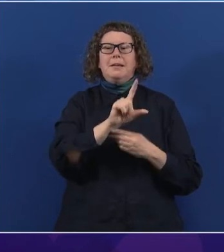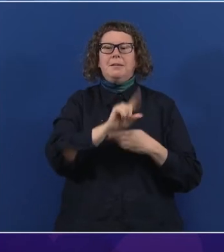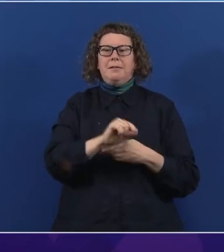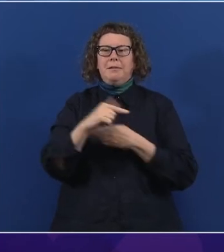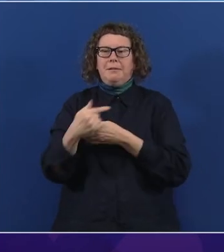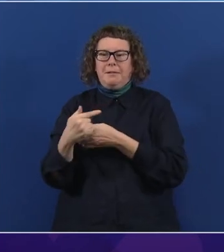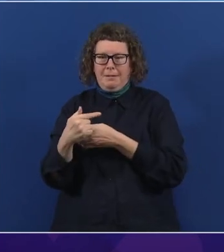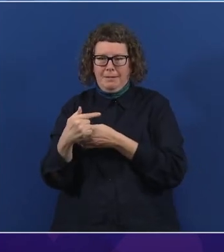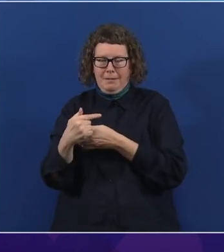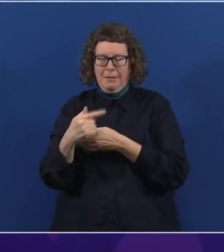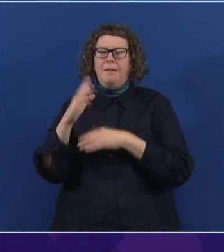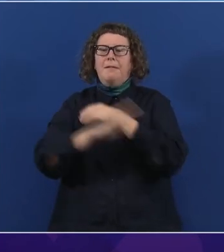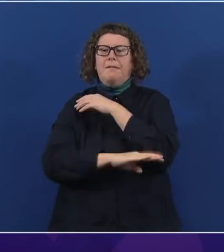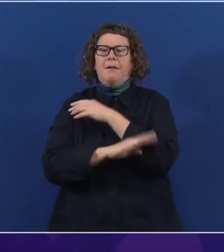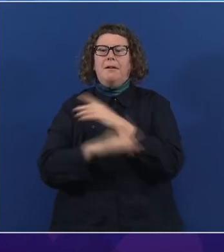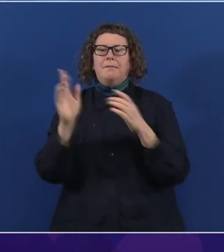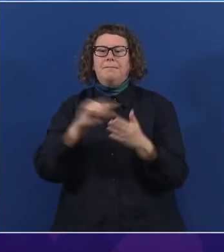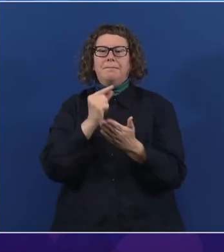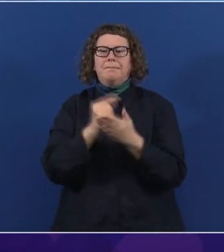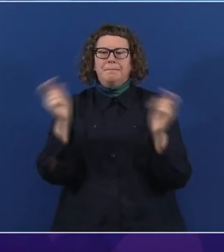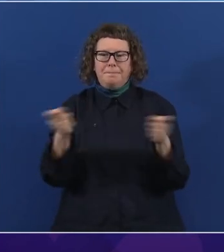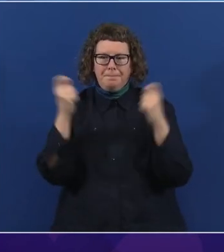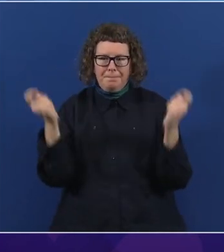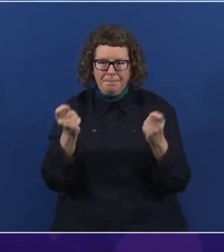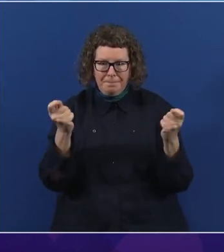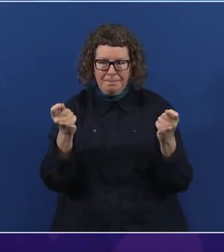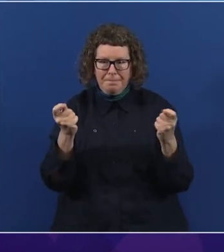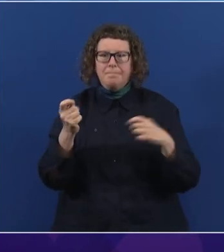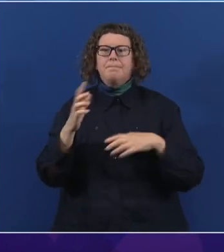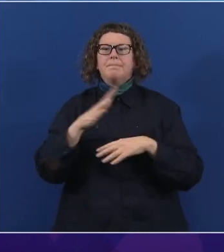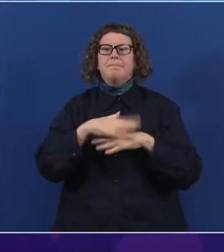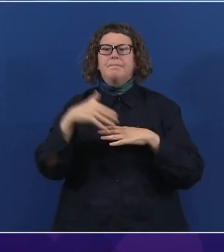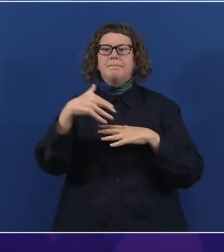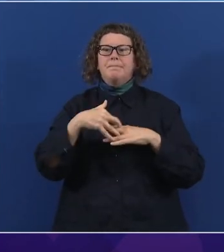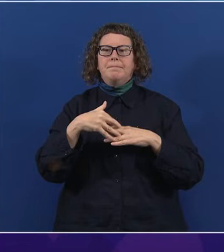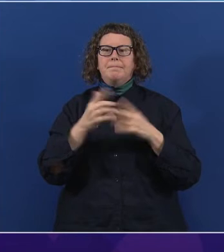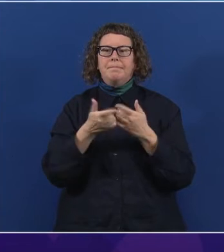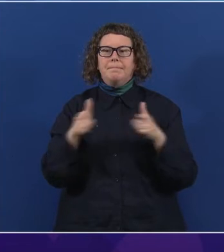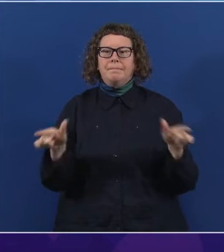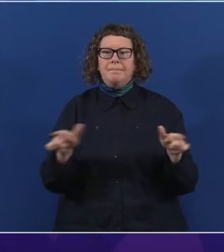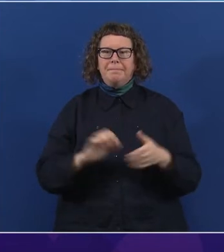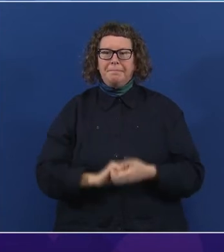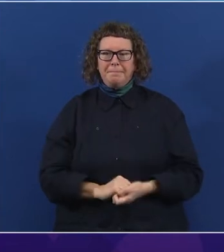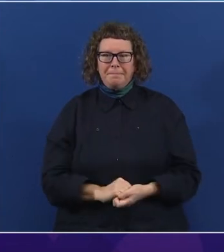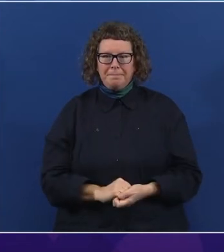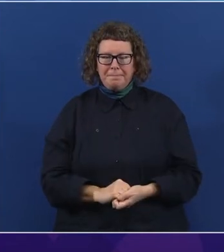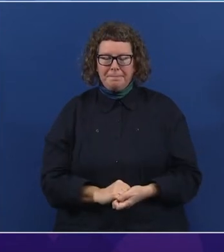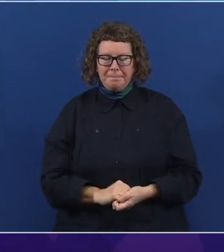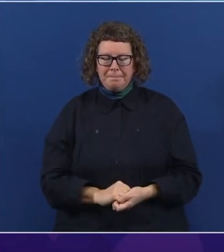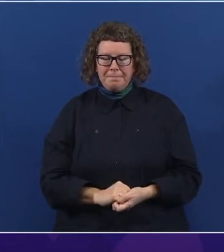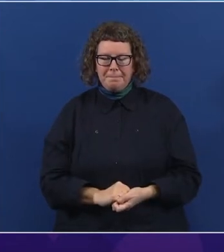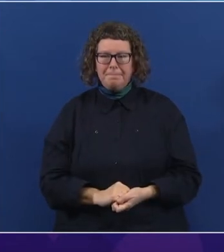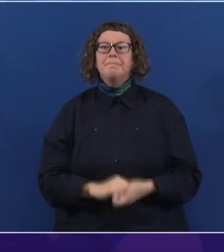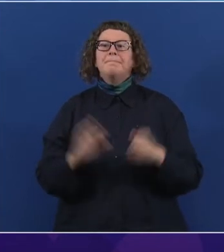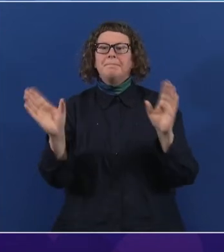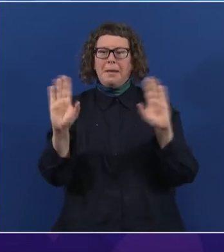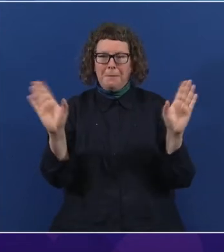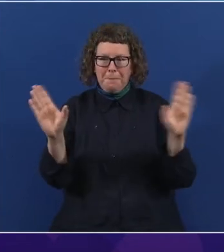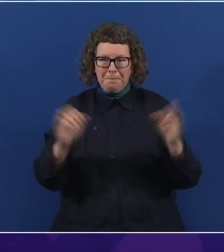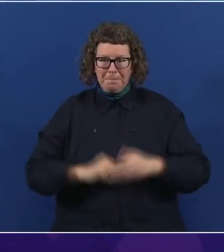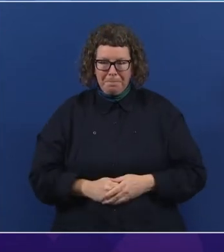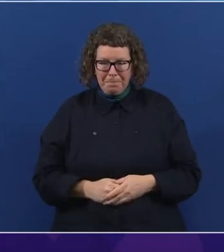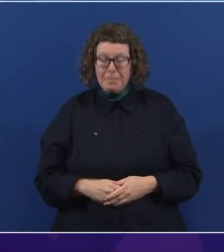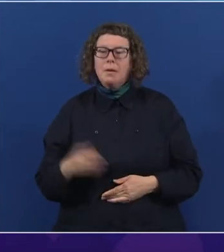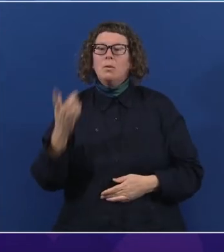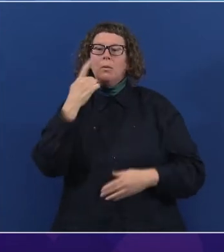Fall Convocation Ceremony. Oki, Avawatik, Dadanastada, Tansi, hello. We